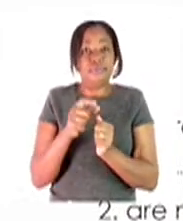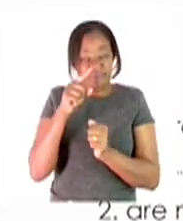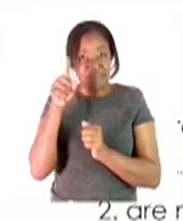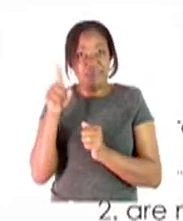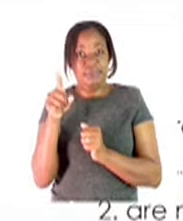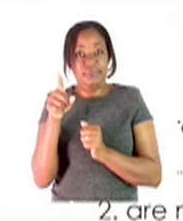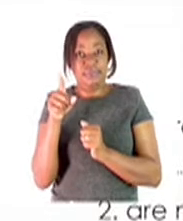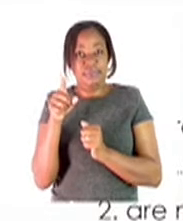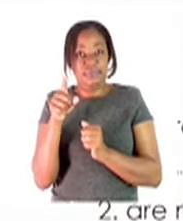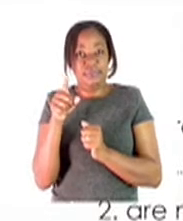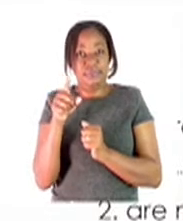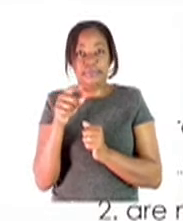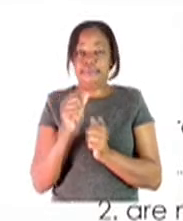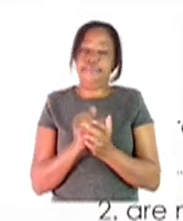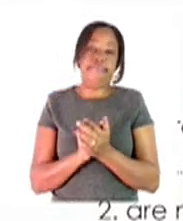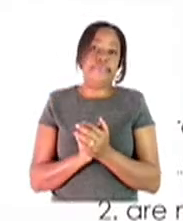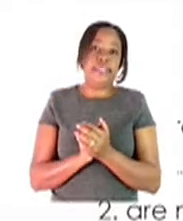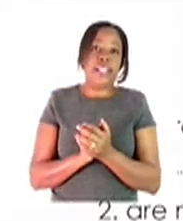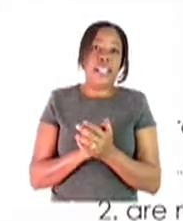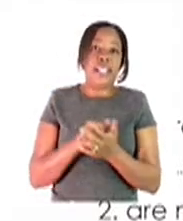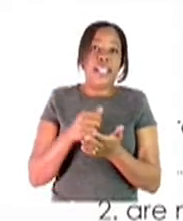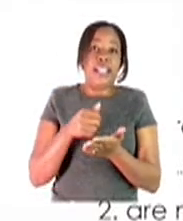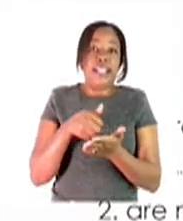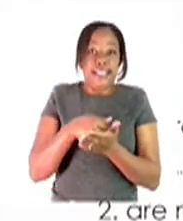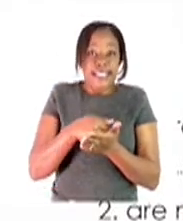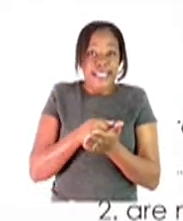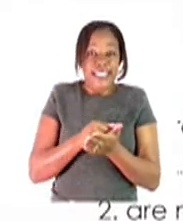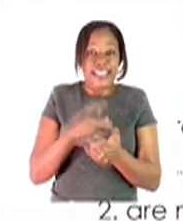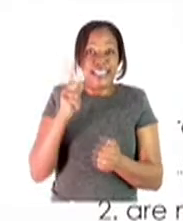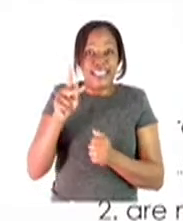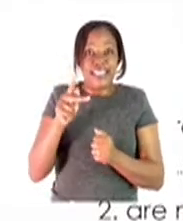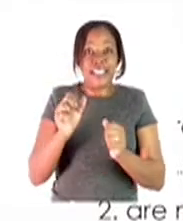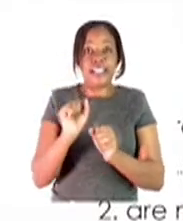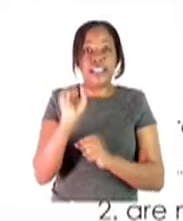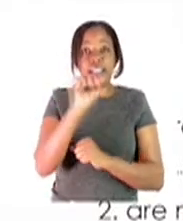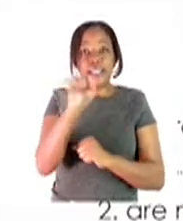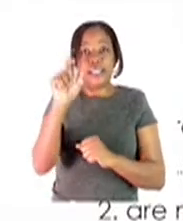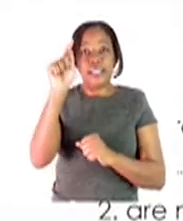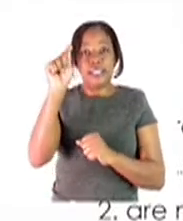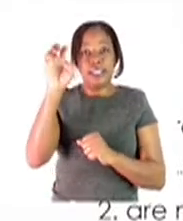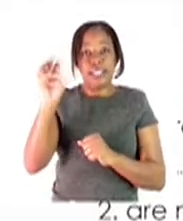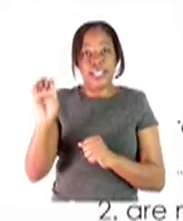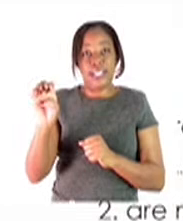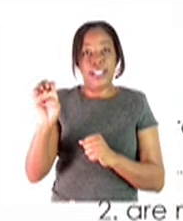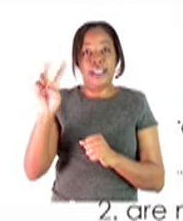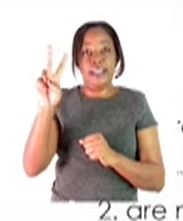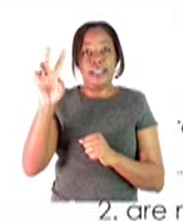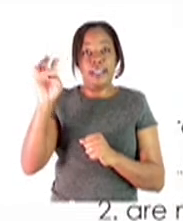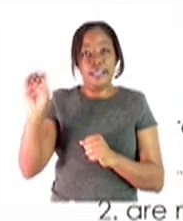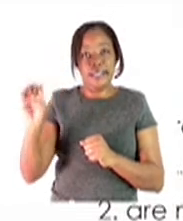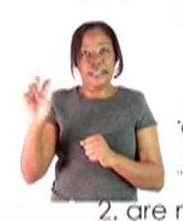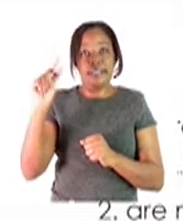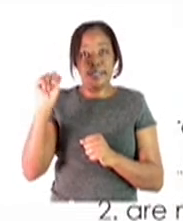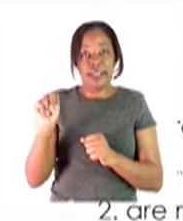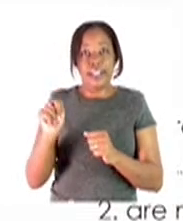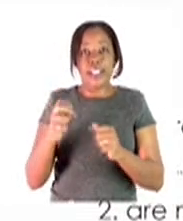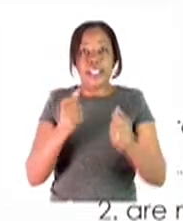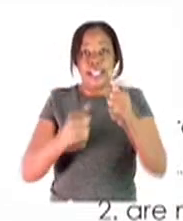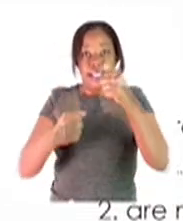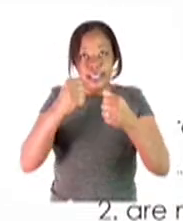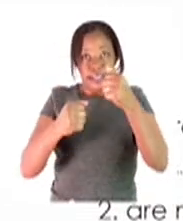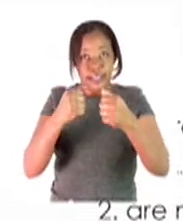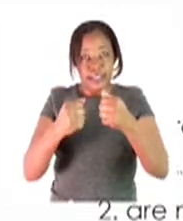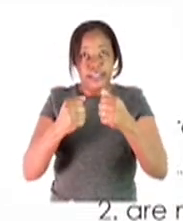Okay, let's try again this way. Stephen drives to work, sometimes